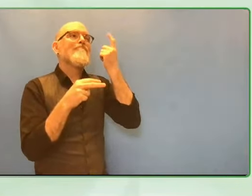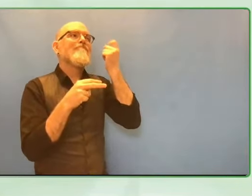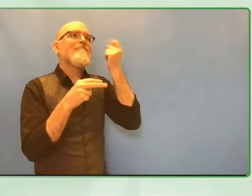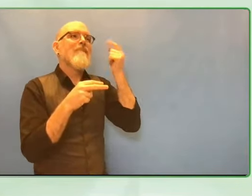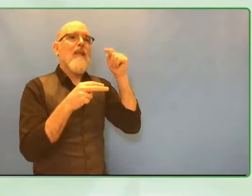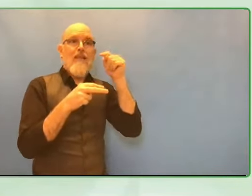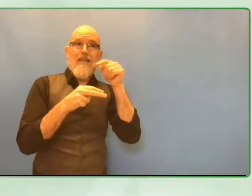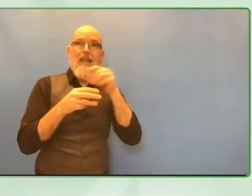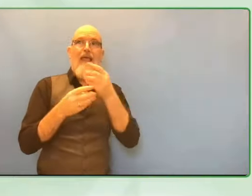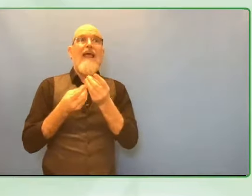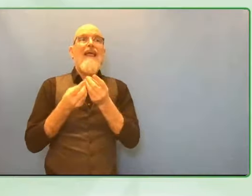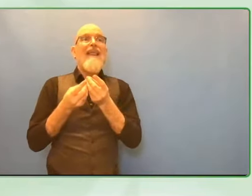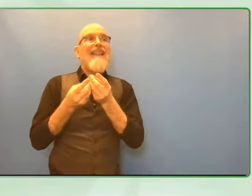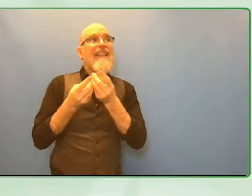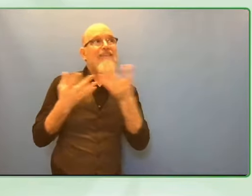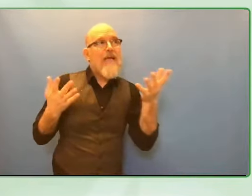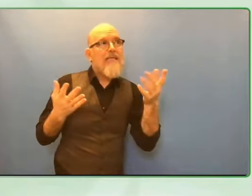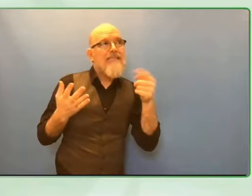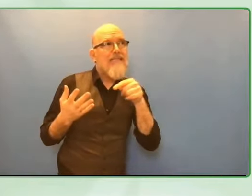bring unique